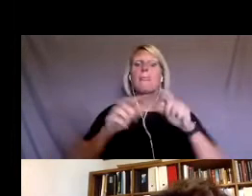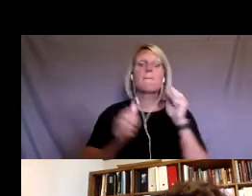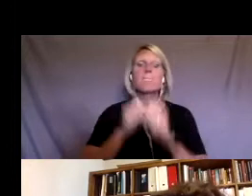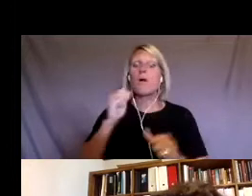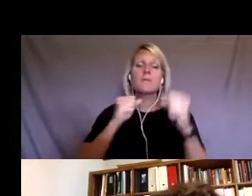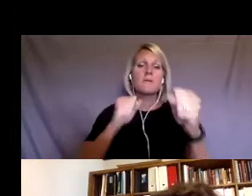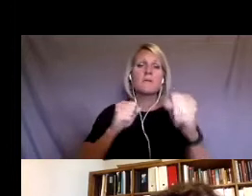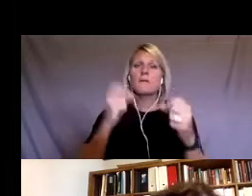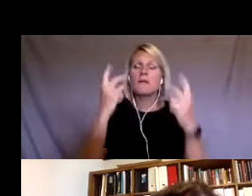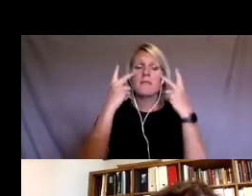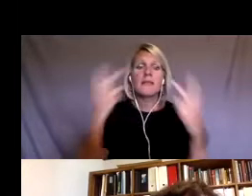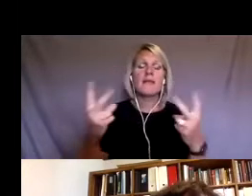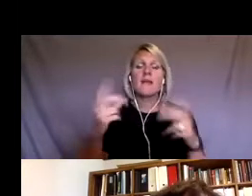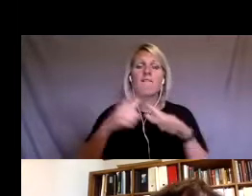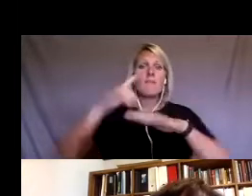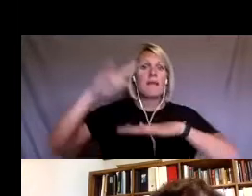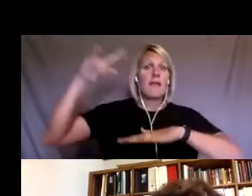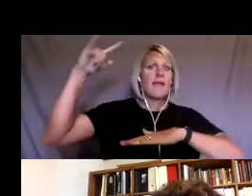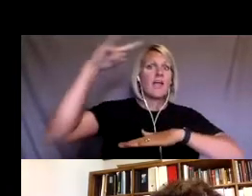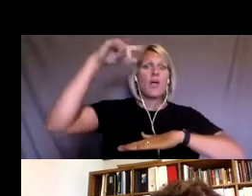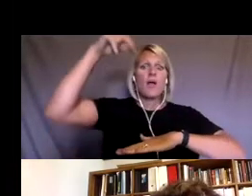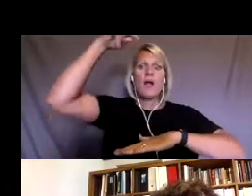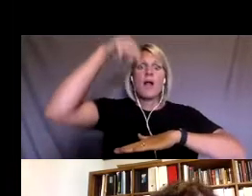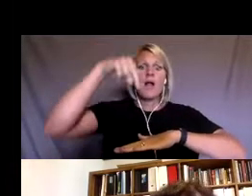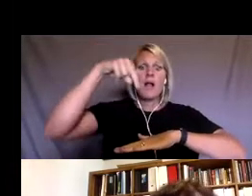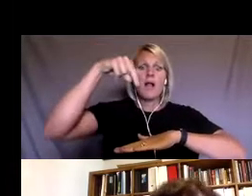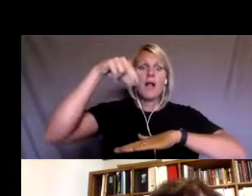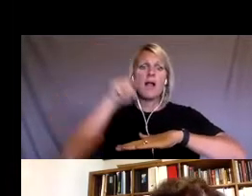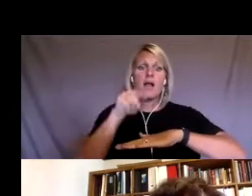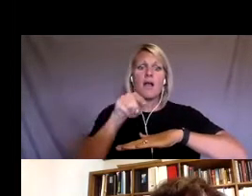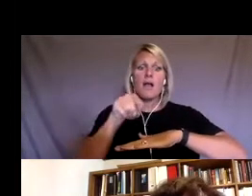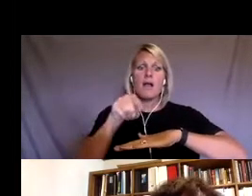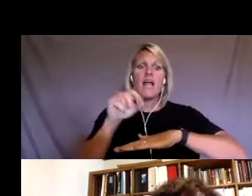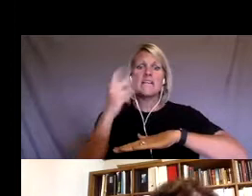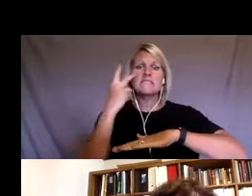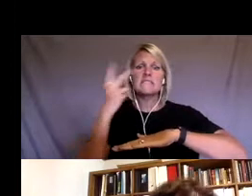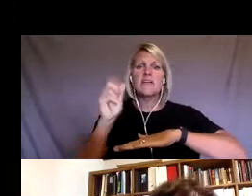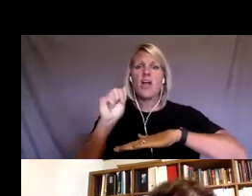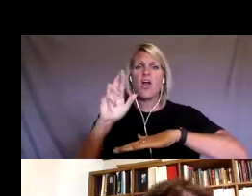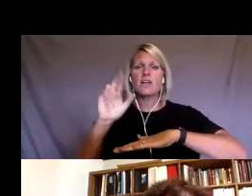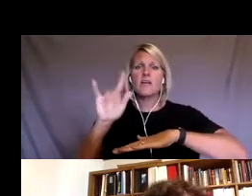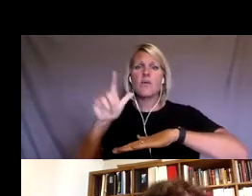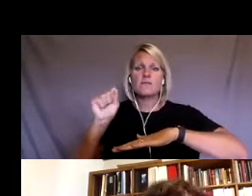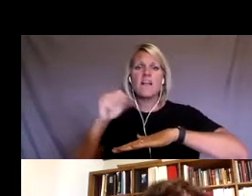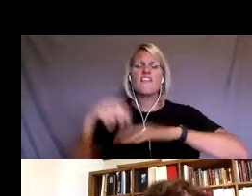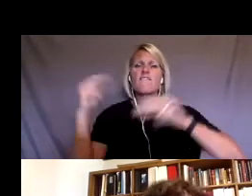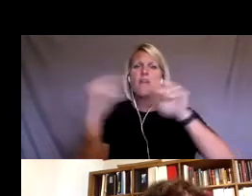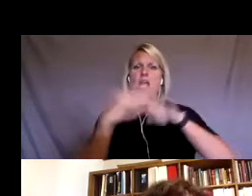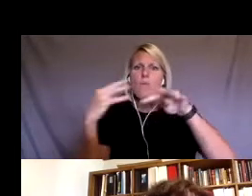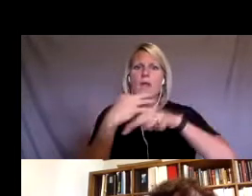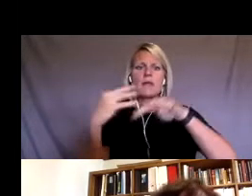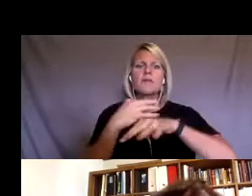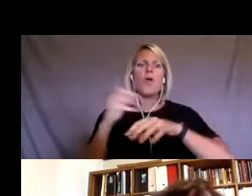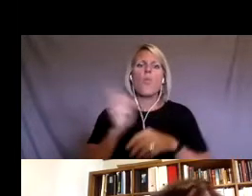the air are indeed these arterials, and sometimes the freeways, the spaces for the cars.